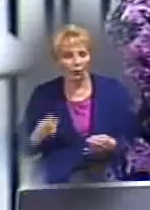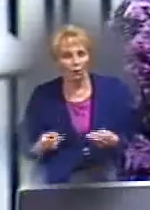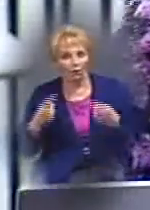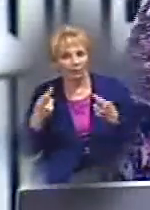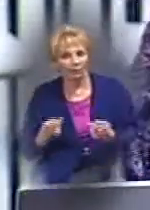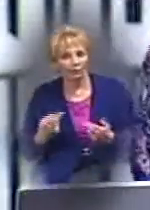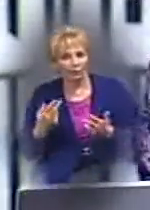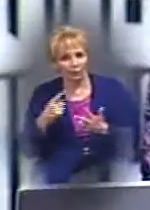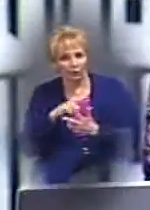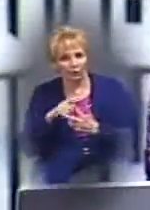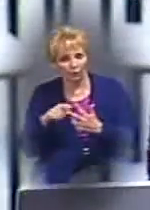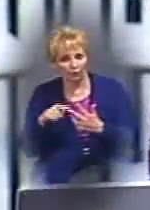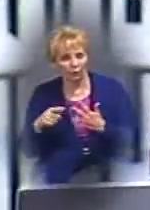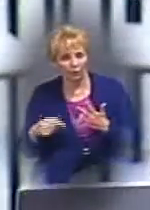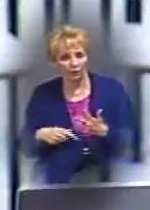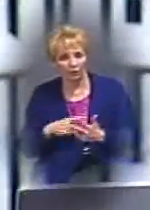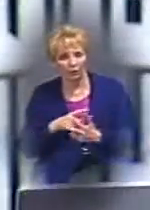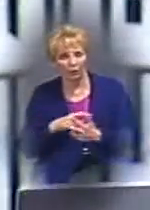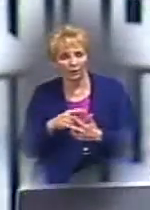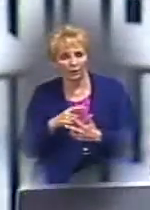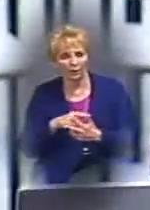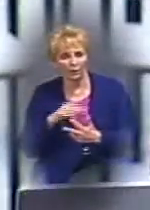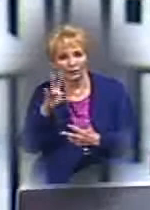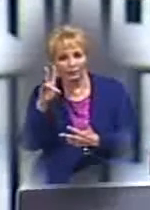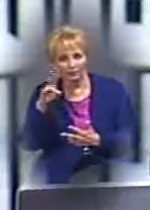three following options. We recommend